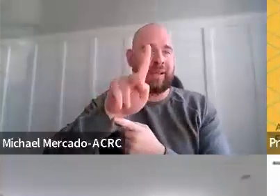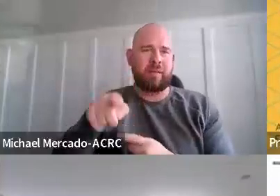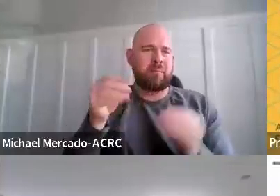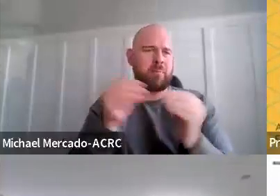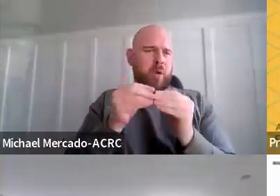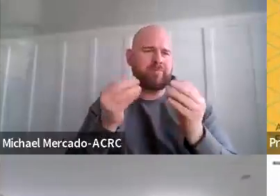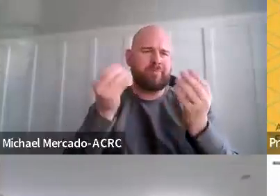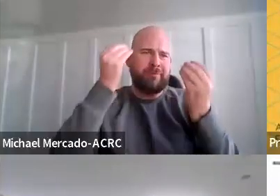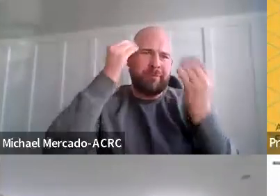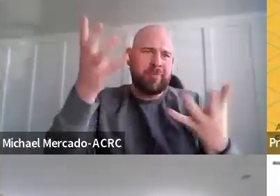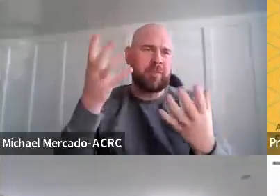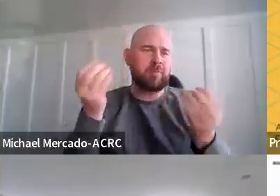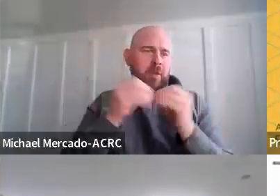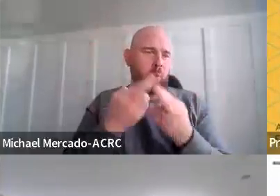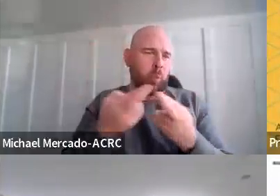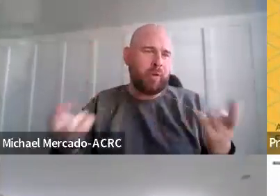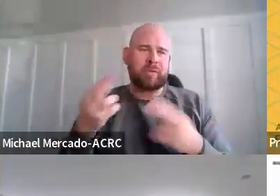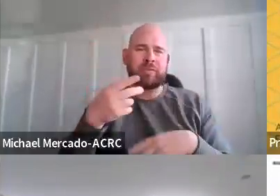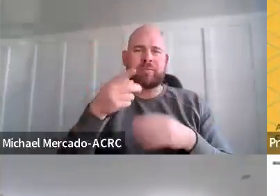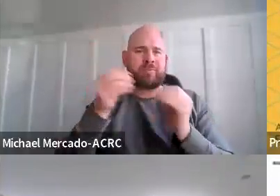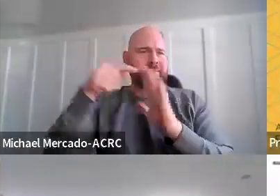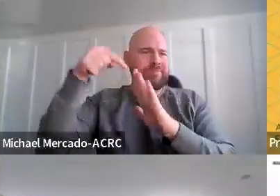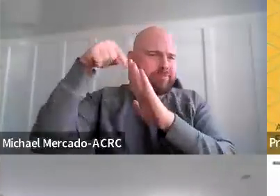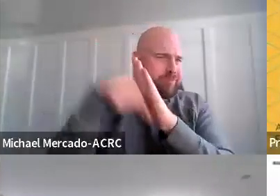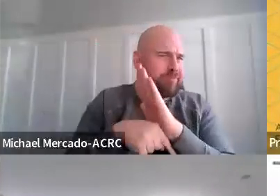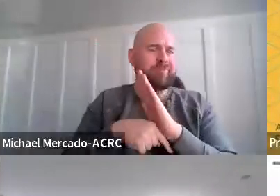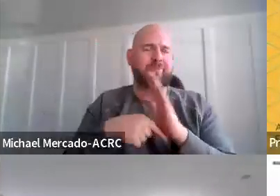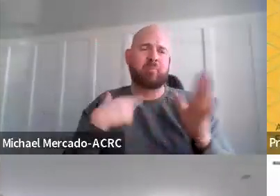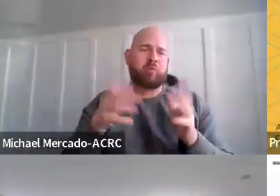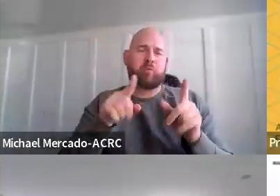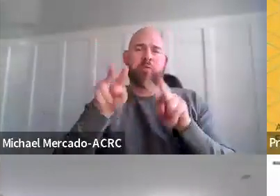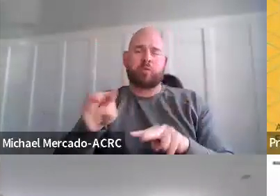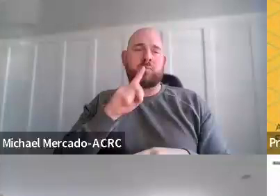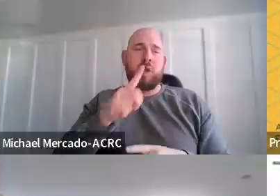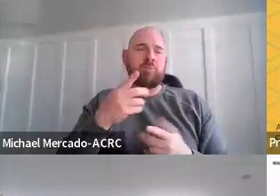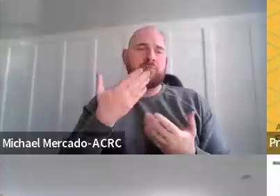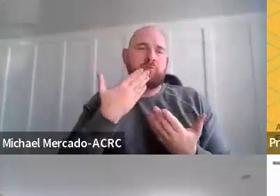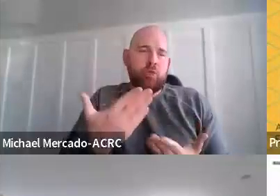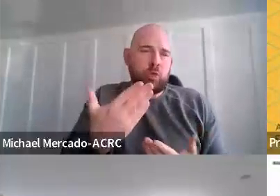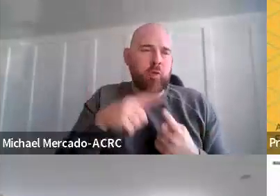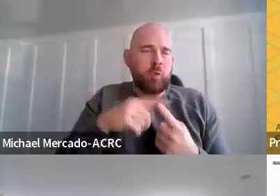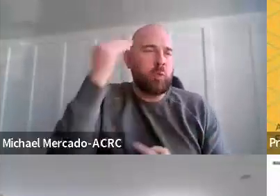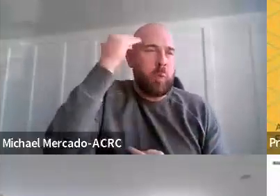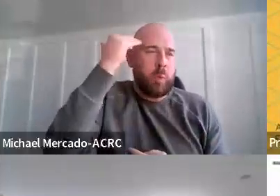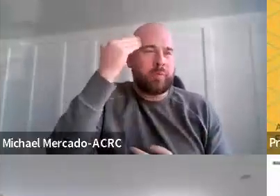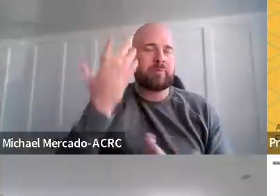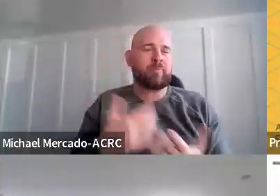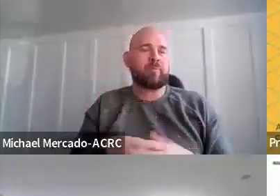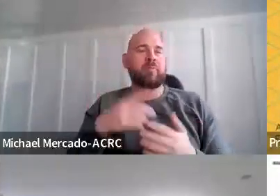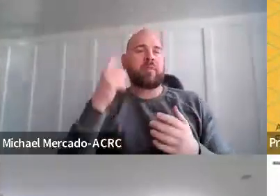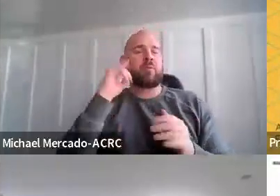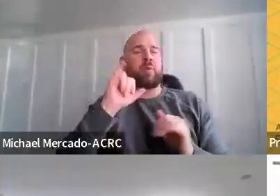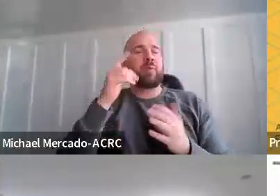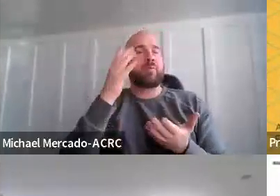So I encourage you all to look at the link. It has a lot more information and resources. It goes very in depth.